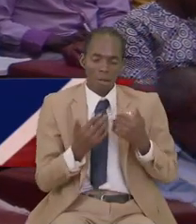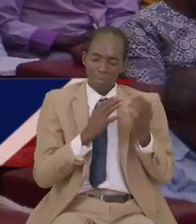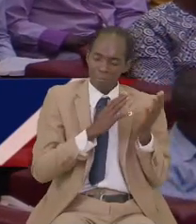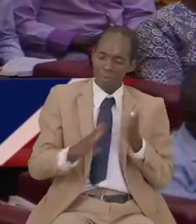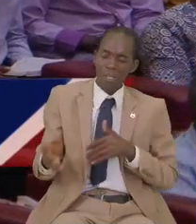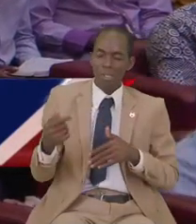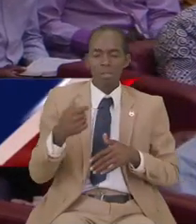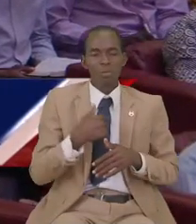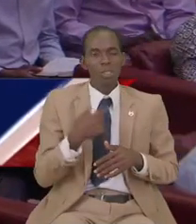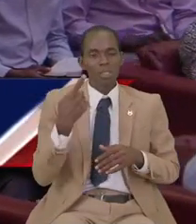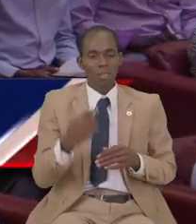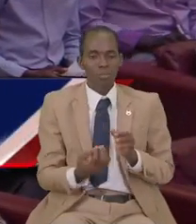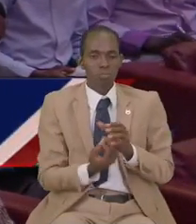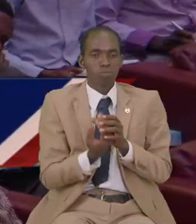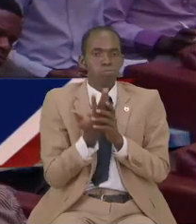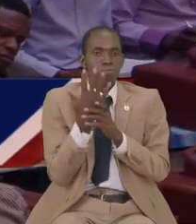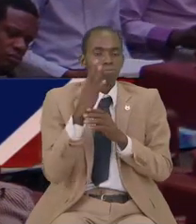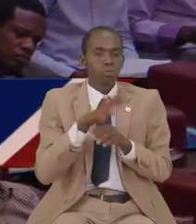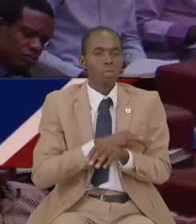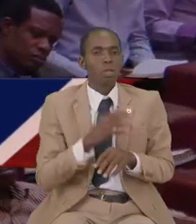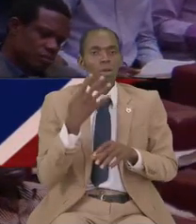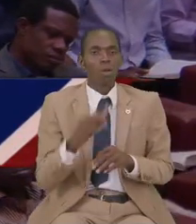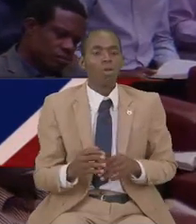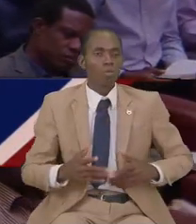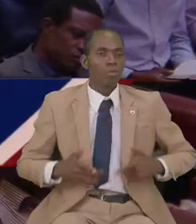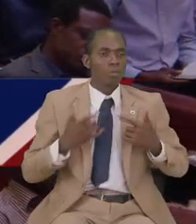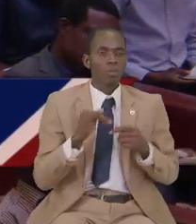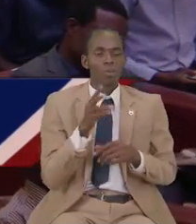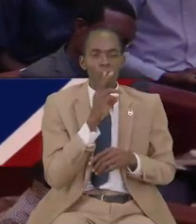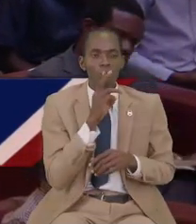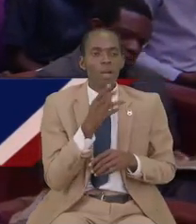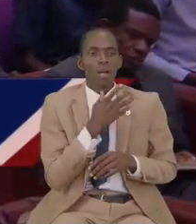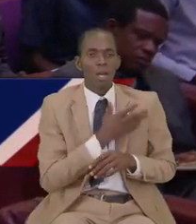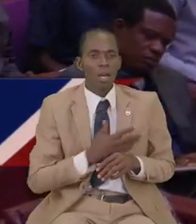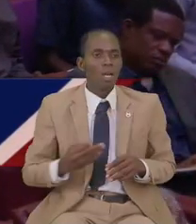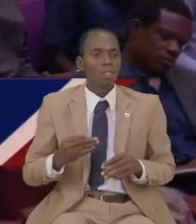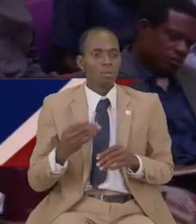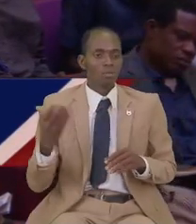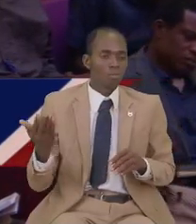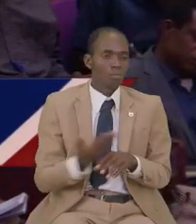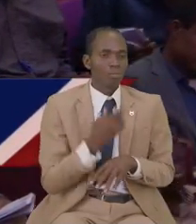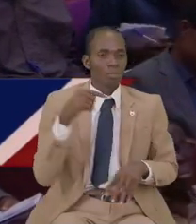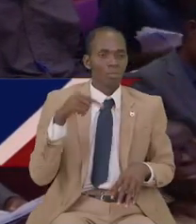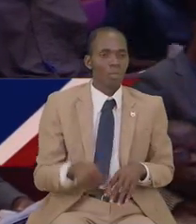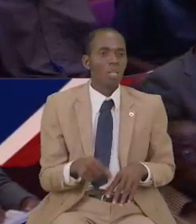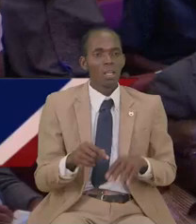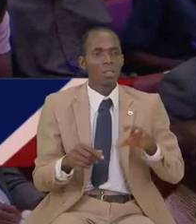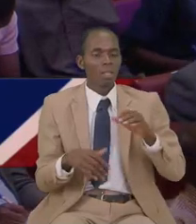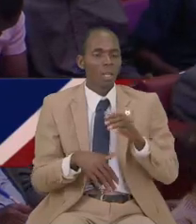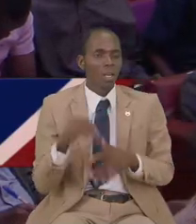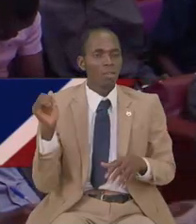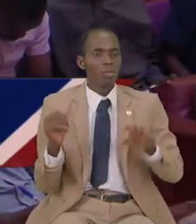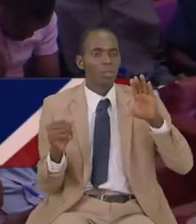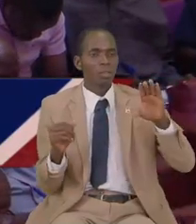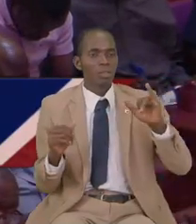fountain of living waters, and hewed them out cisterns, broken cisterns that can hold